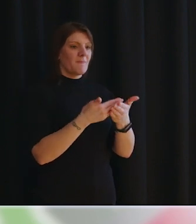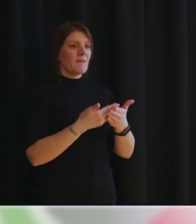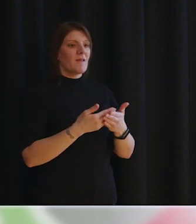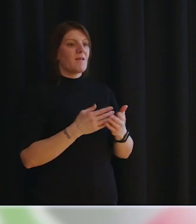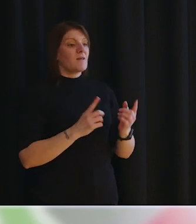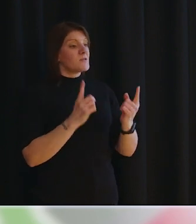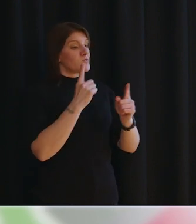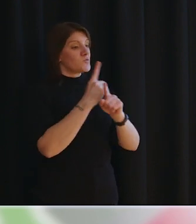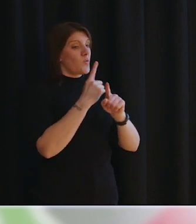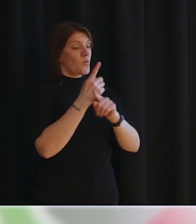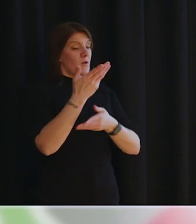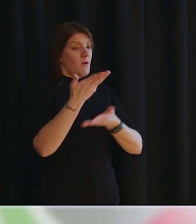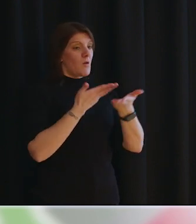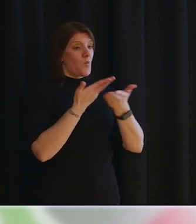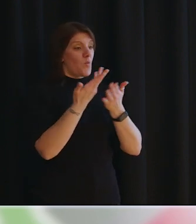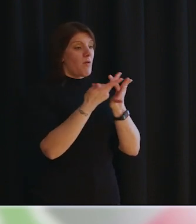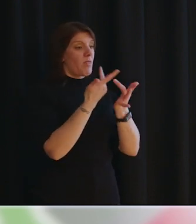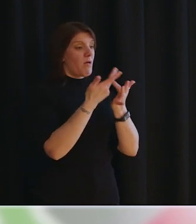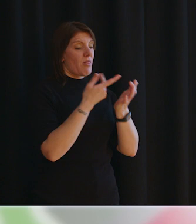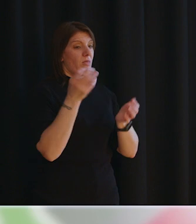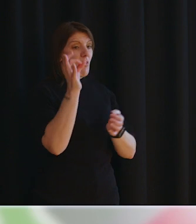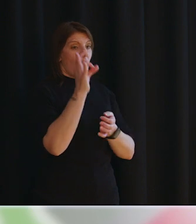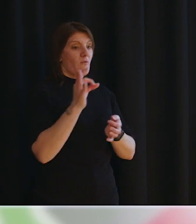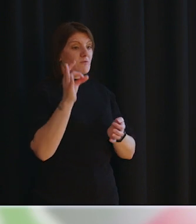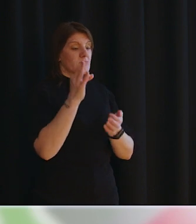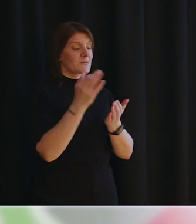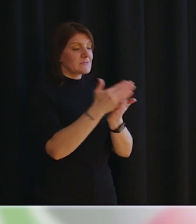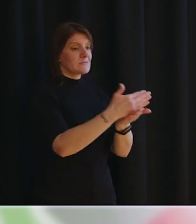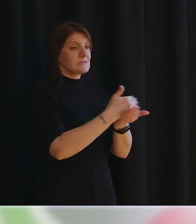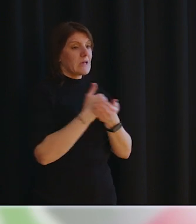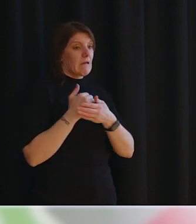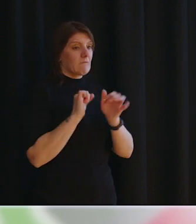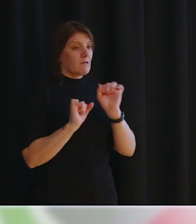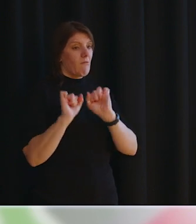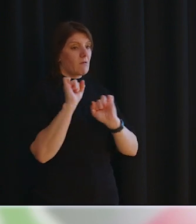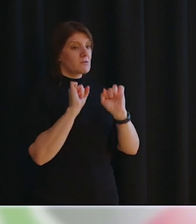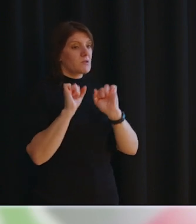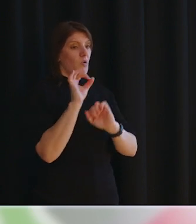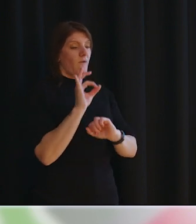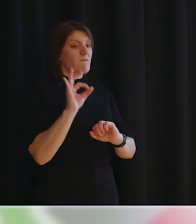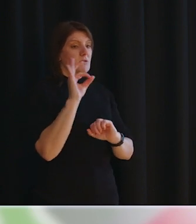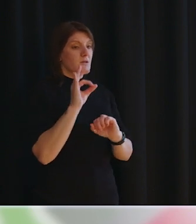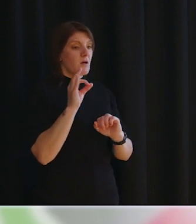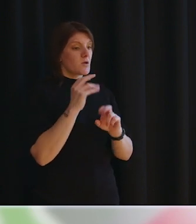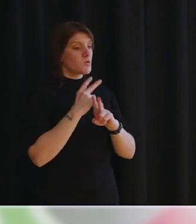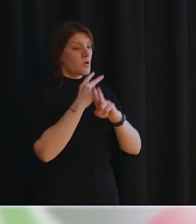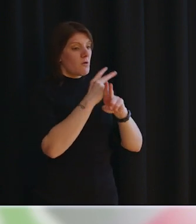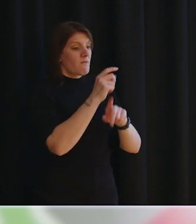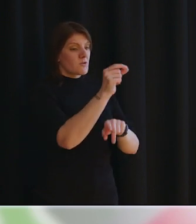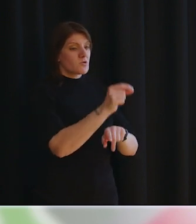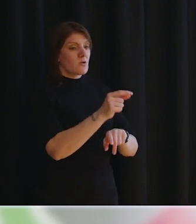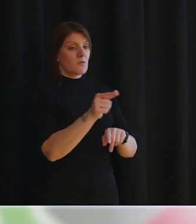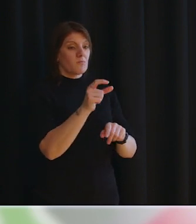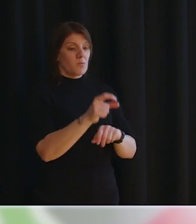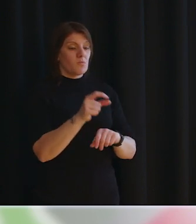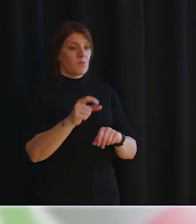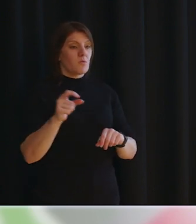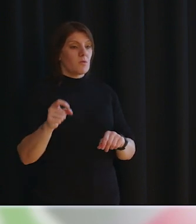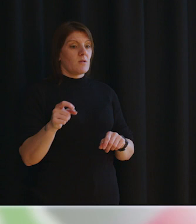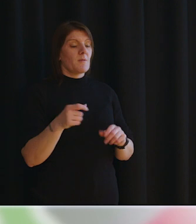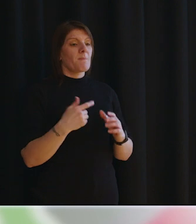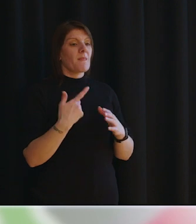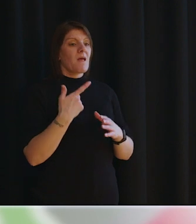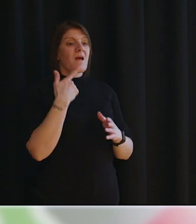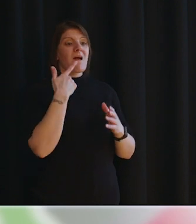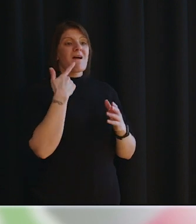liaising with other officers, so safeguarding officer, looked after pupil officer, advising on the delegated budget and